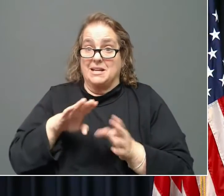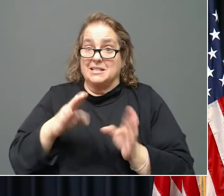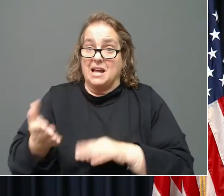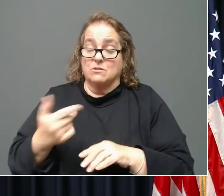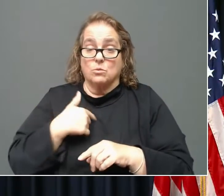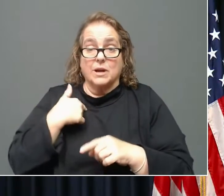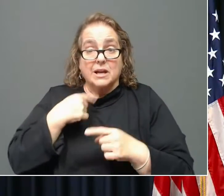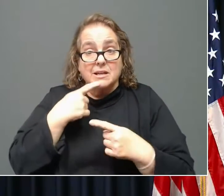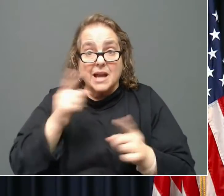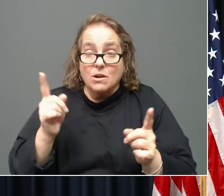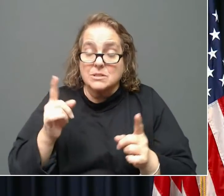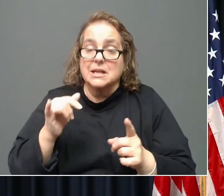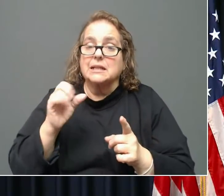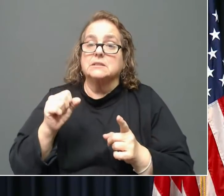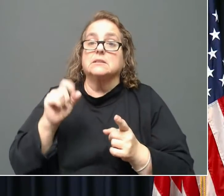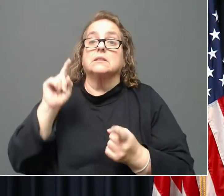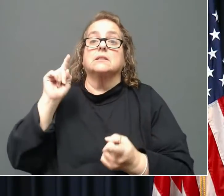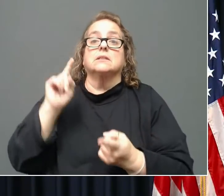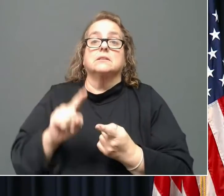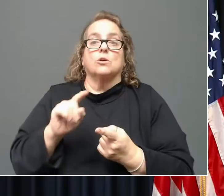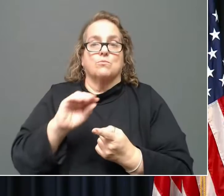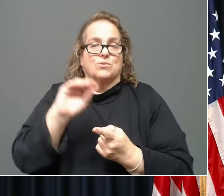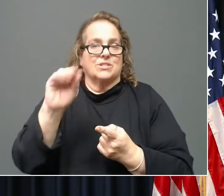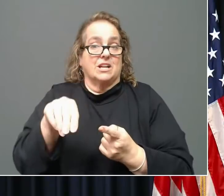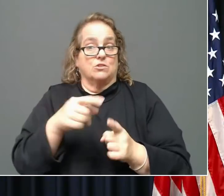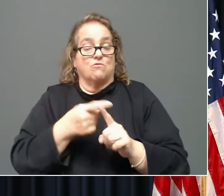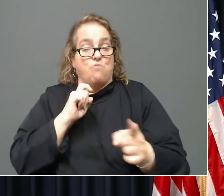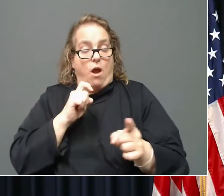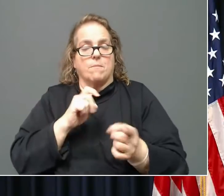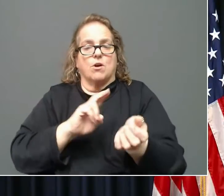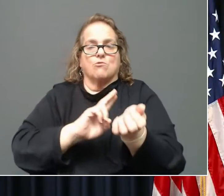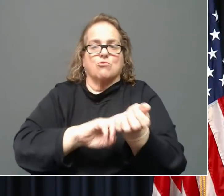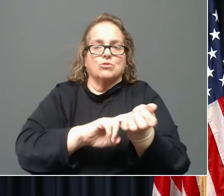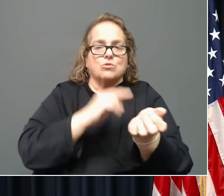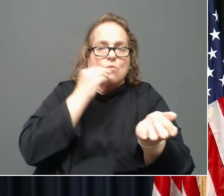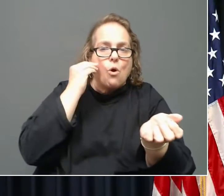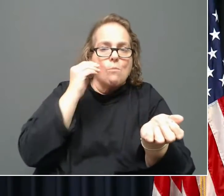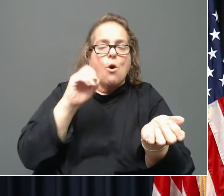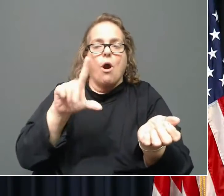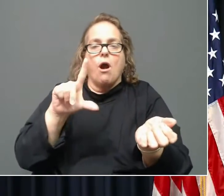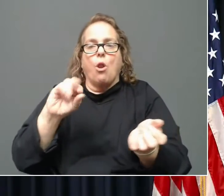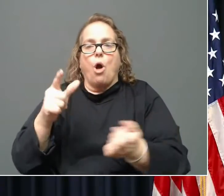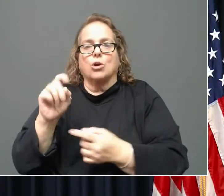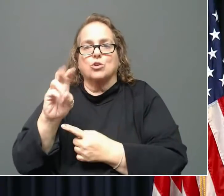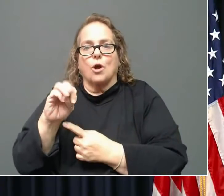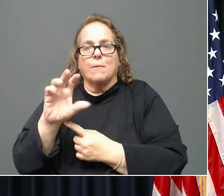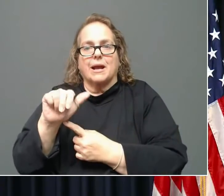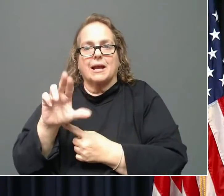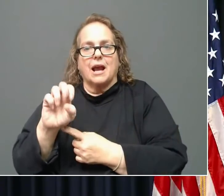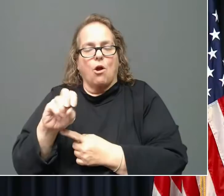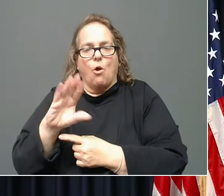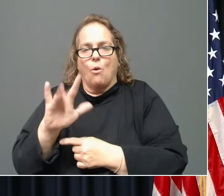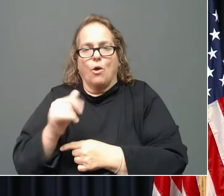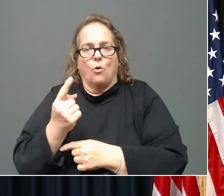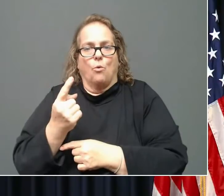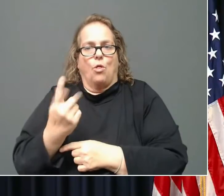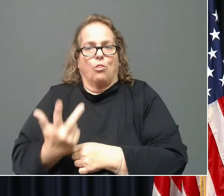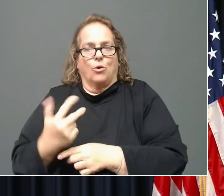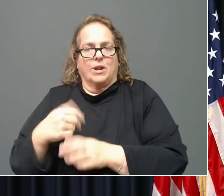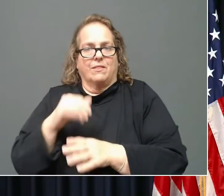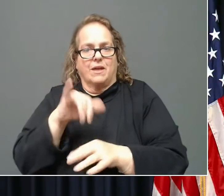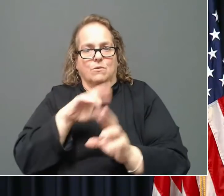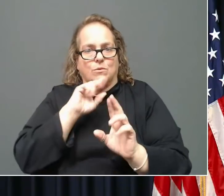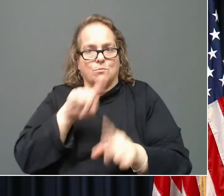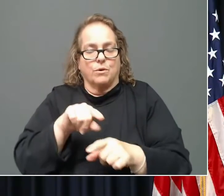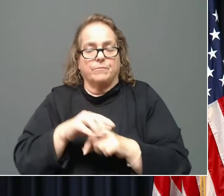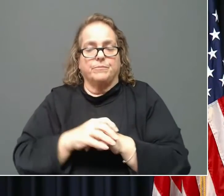the decreasing percentage that are long-term care residents, just 1/3 in this report. Long-term care